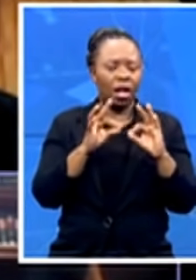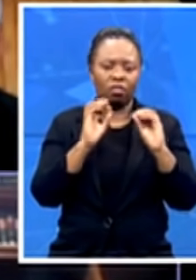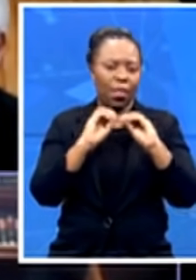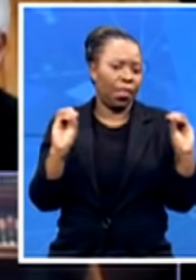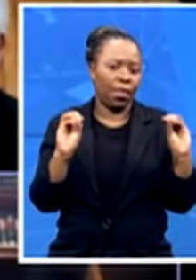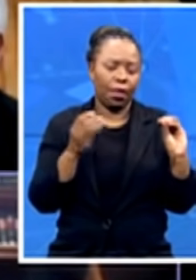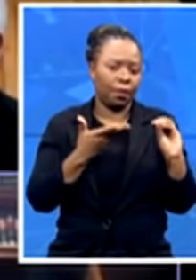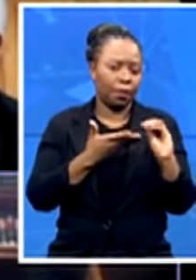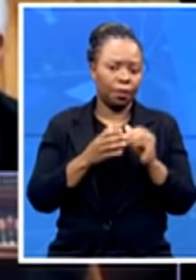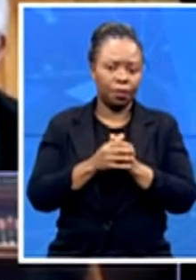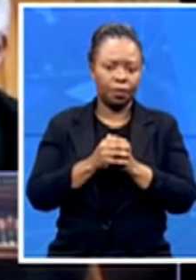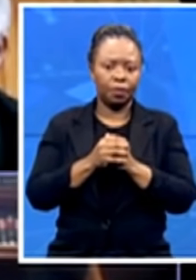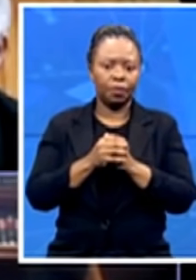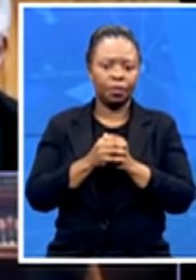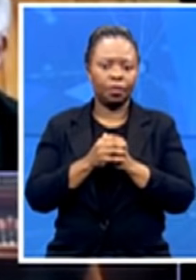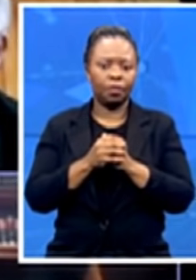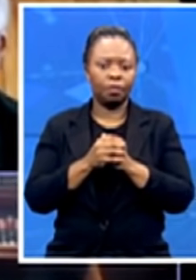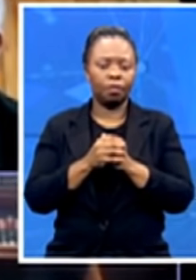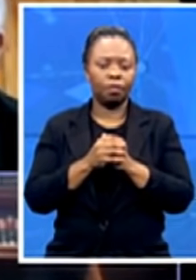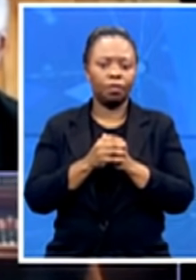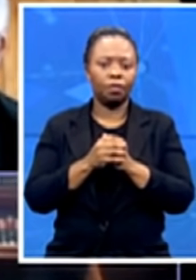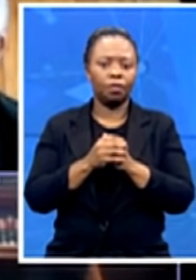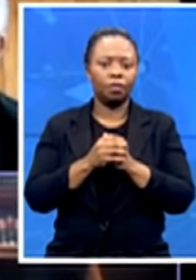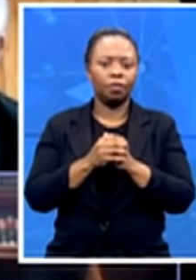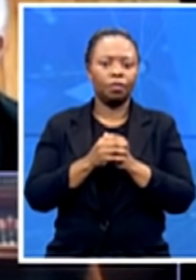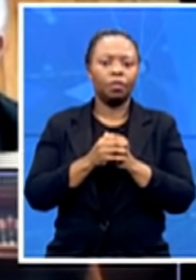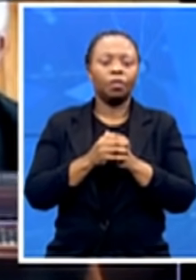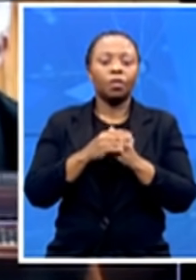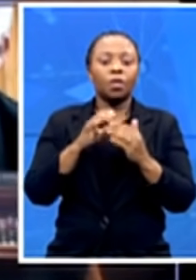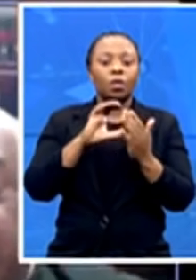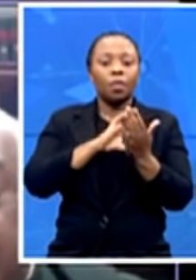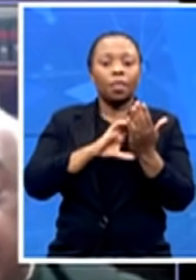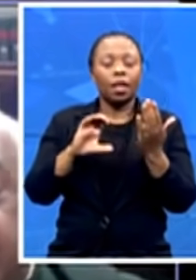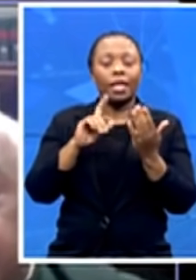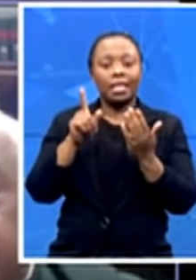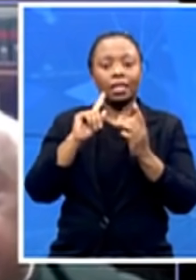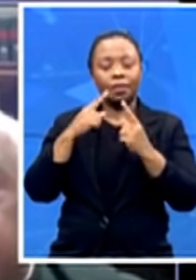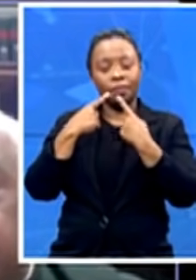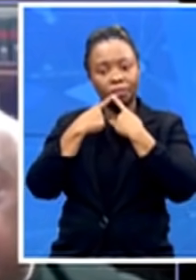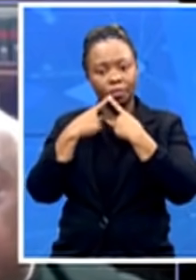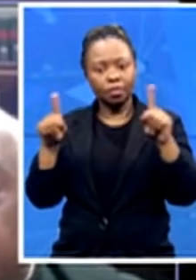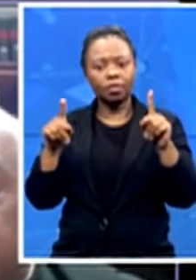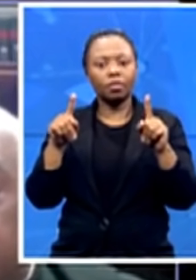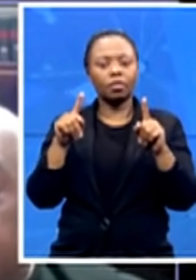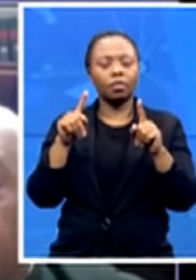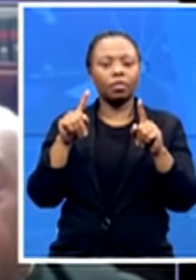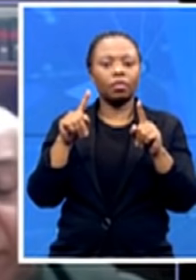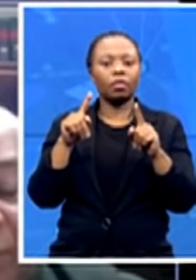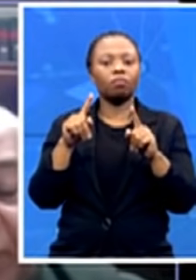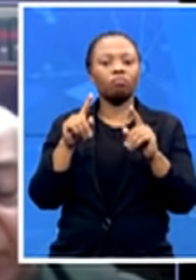Thirdly, he seeks an order declaring the suspension of the first respondent to be valid and effective until